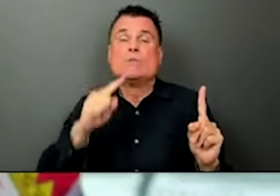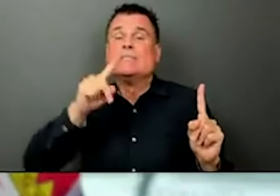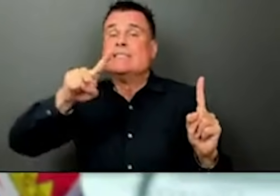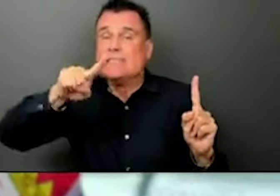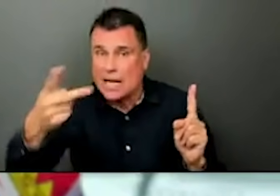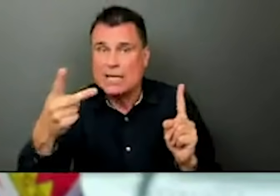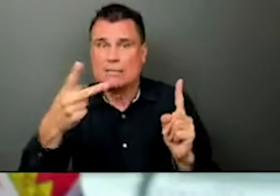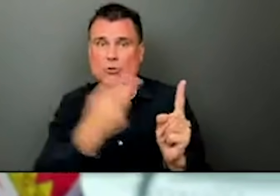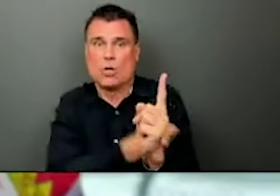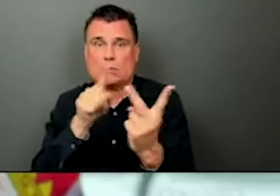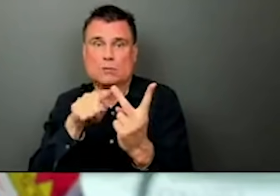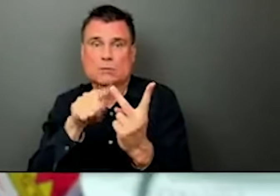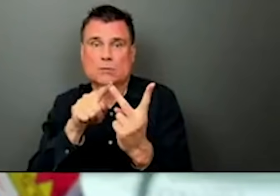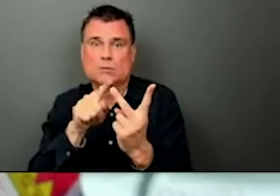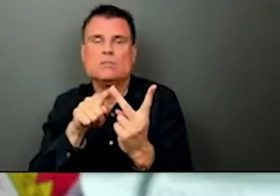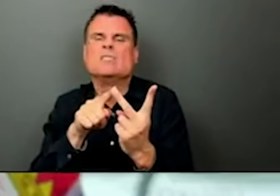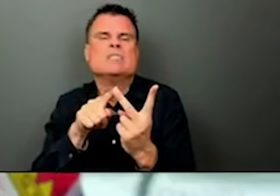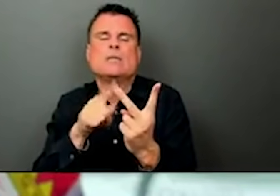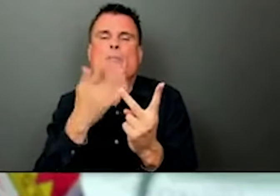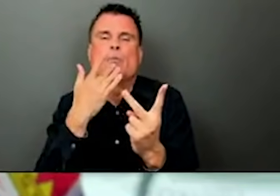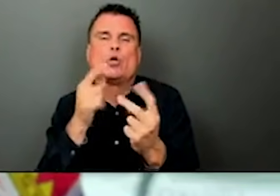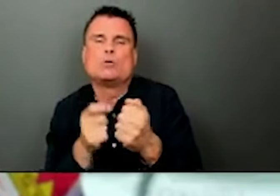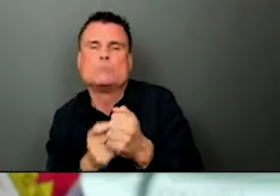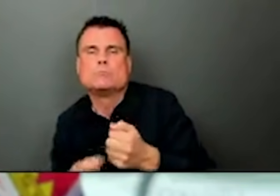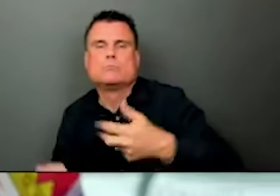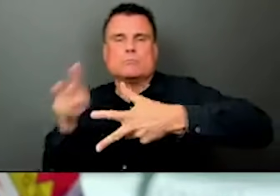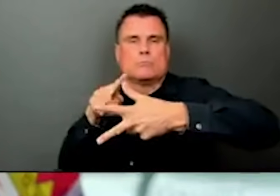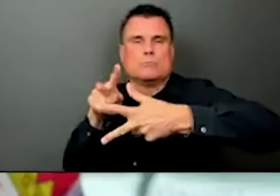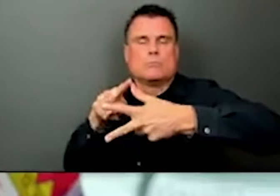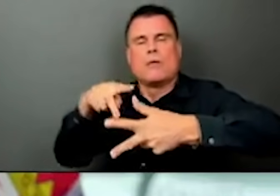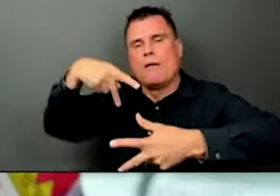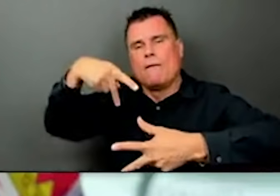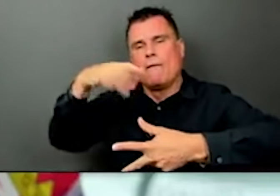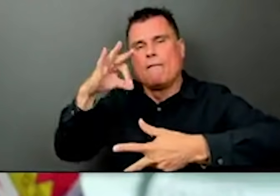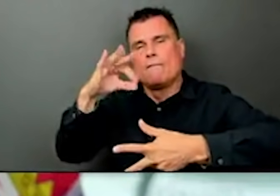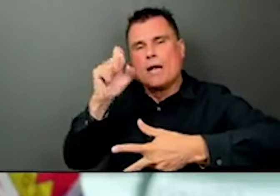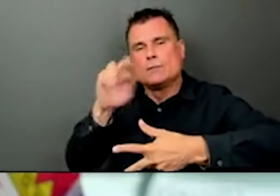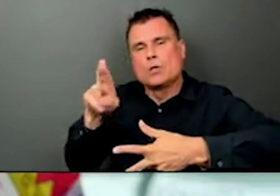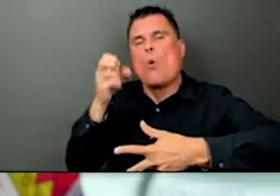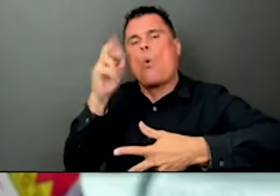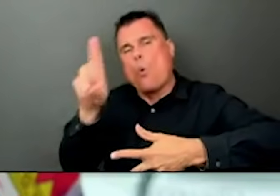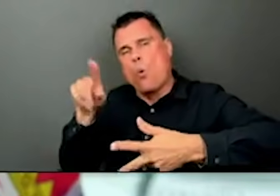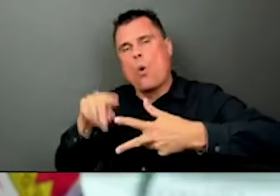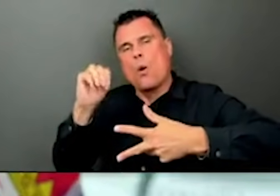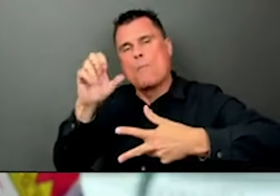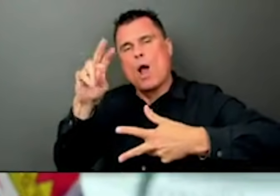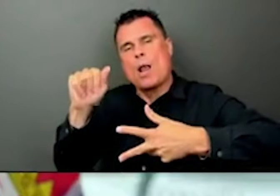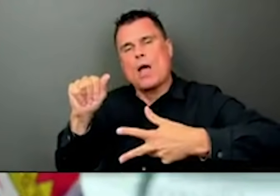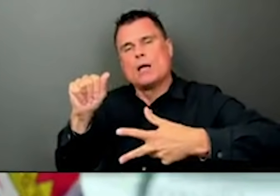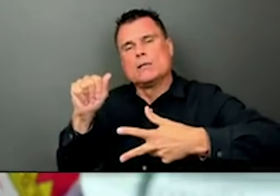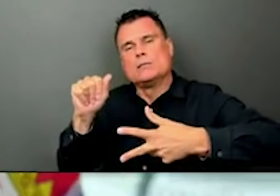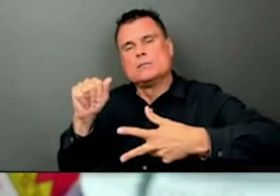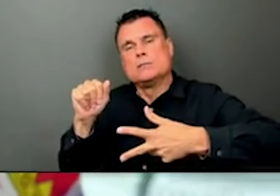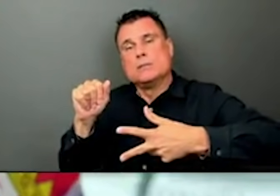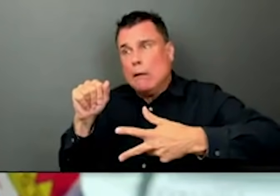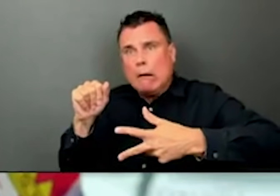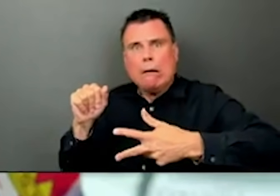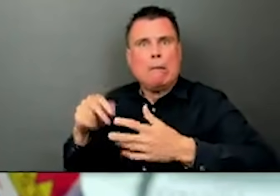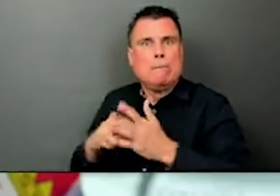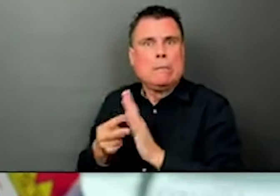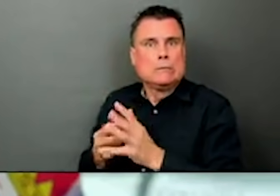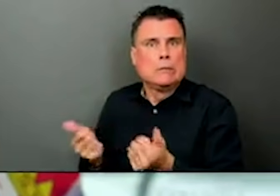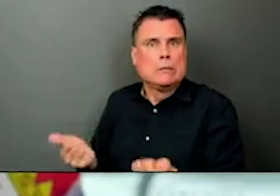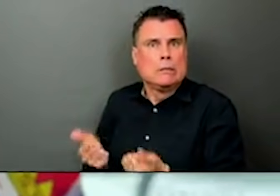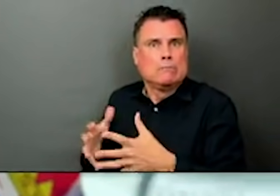leftover vaccination, actually, or vaccines, I'm not really sure what the plans for them would be, but I would